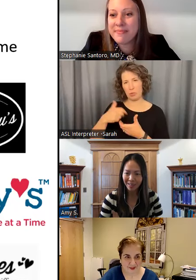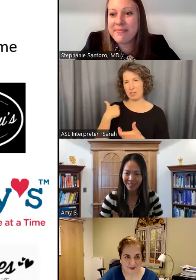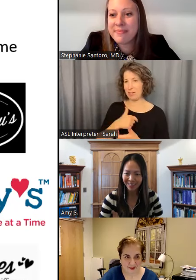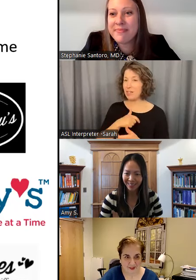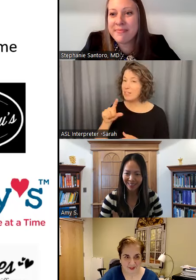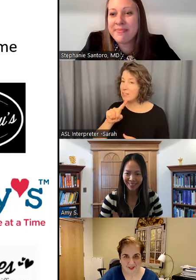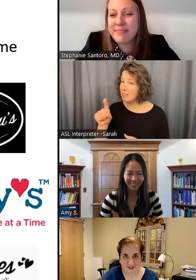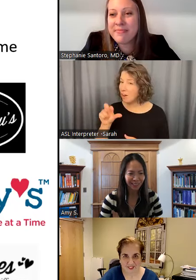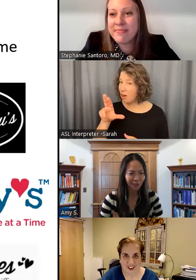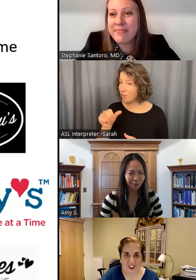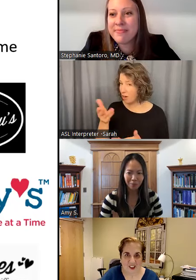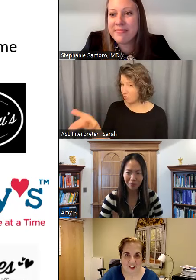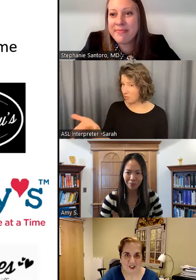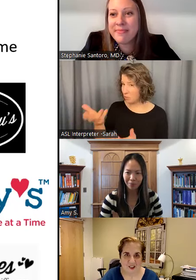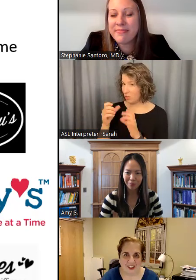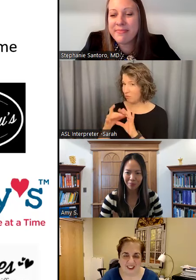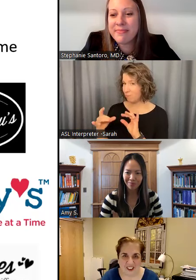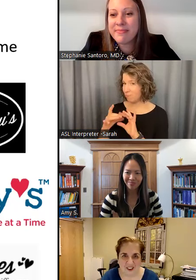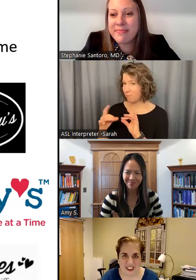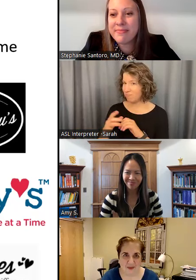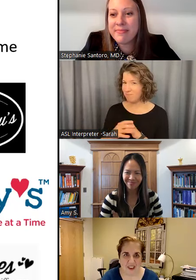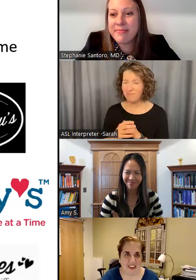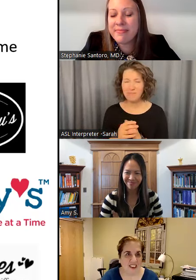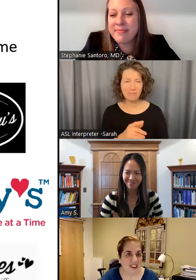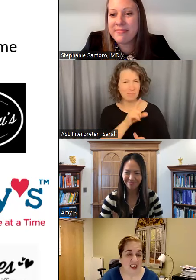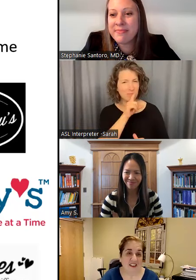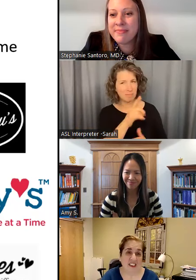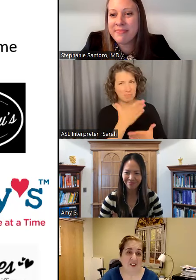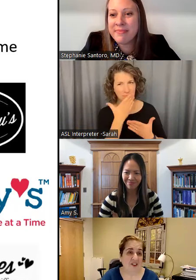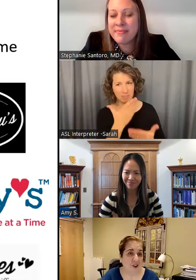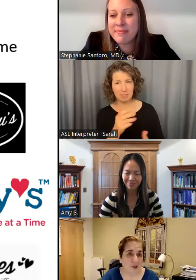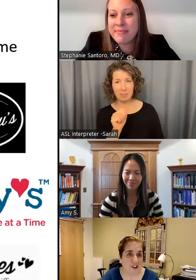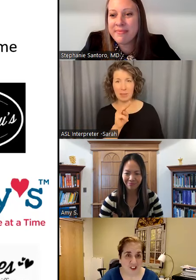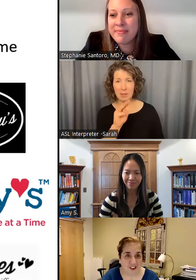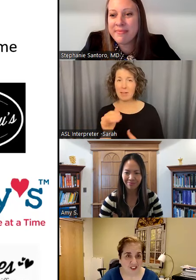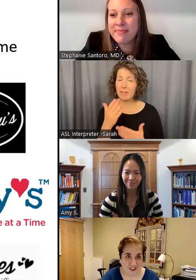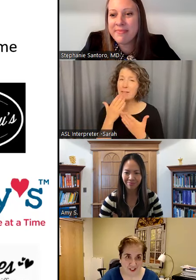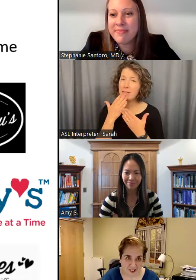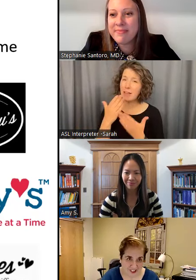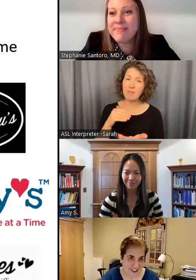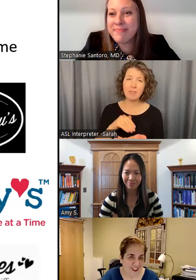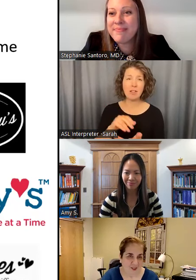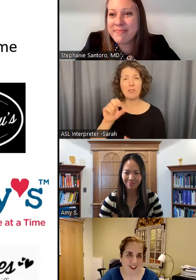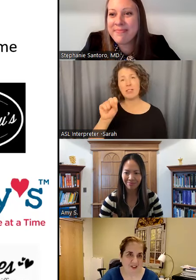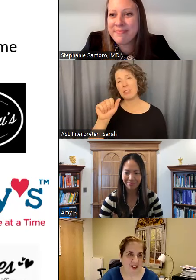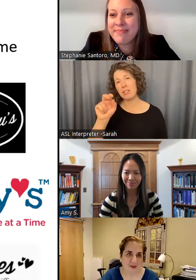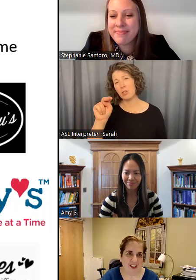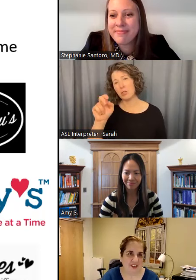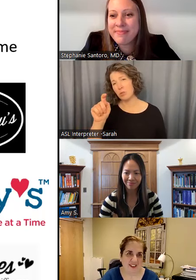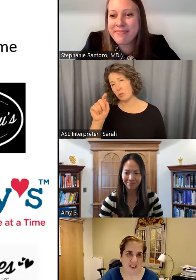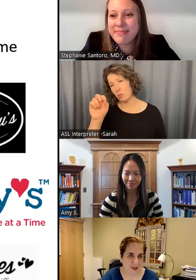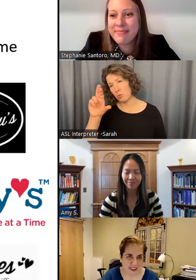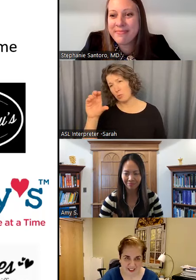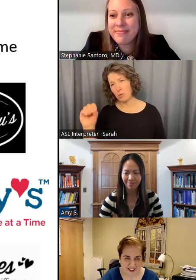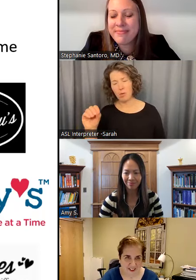a few words? Sure. Thank you, Amy. And thank you so much, Dr. Santoro. What a great way